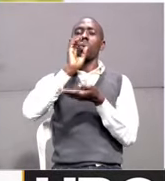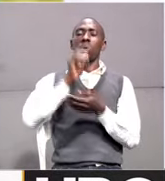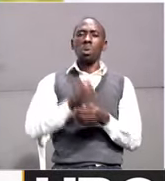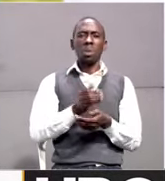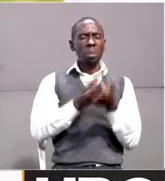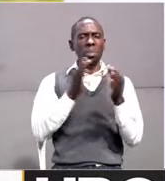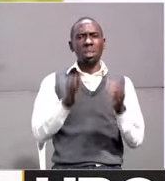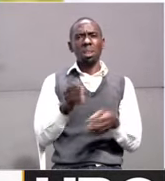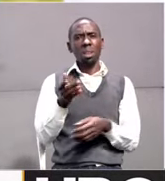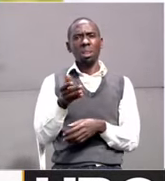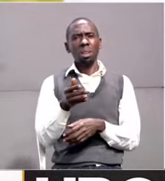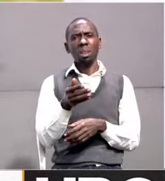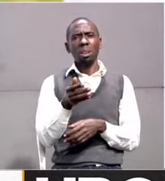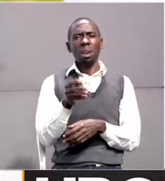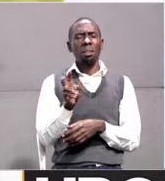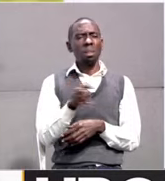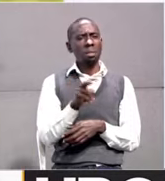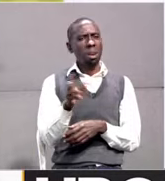something to